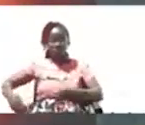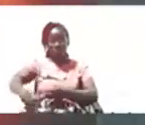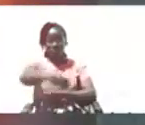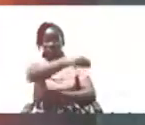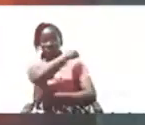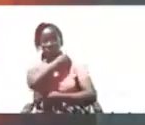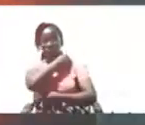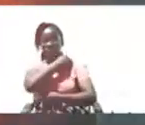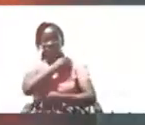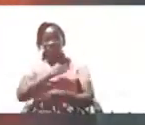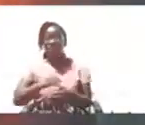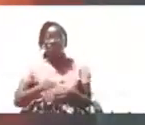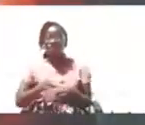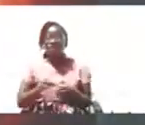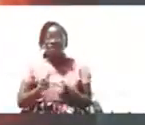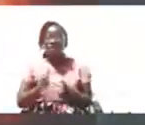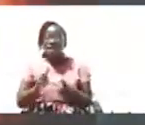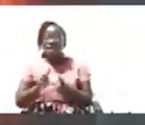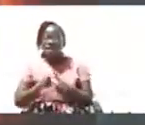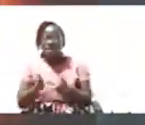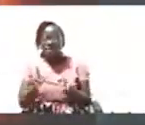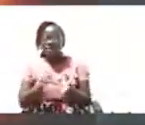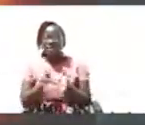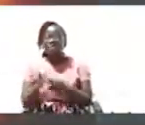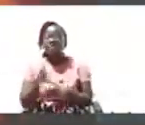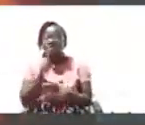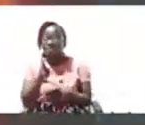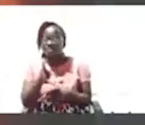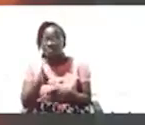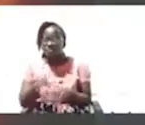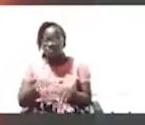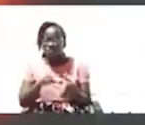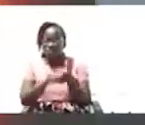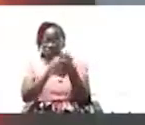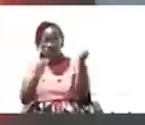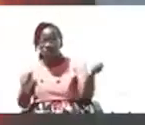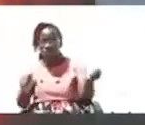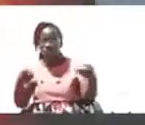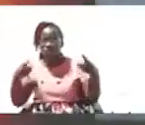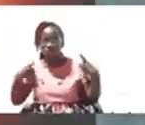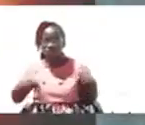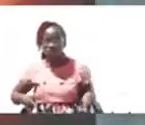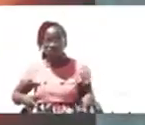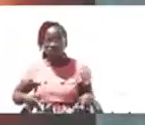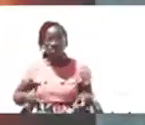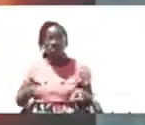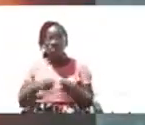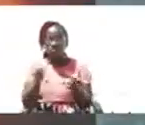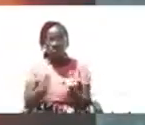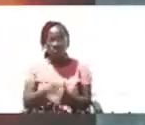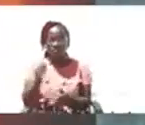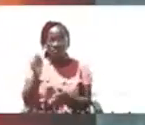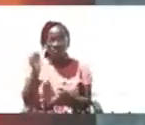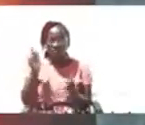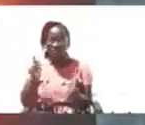wonse monsane no na moma no unko.